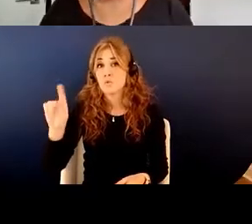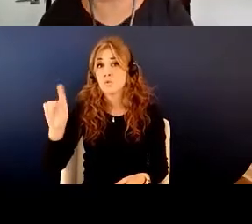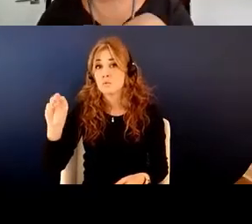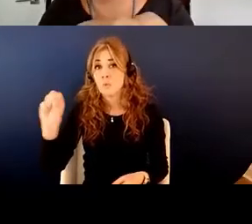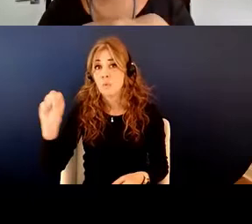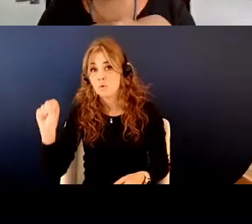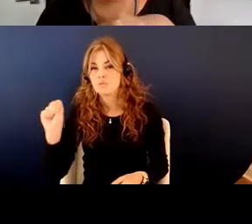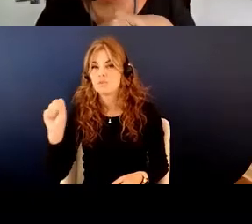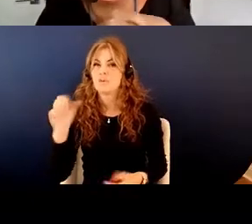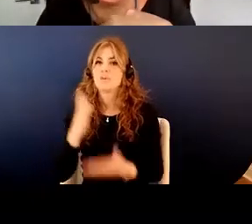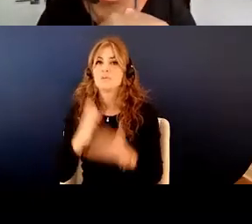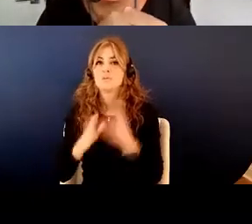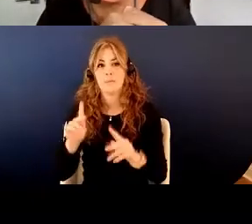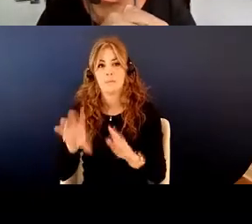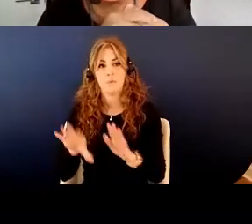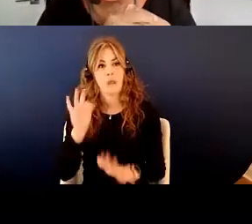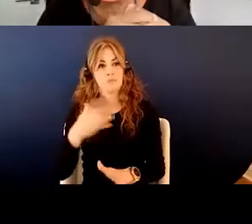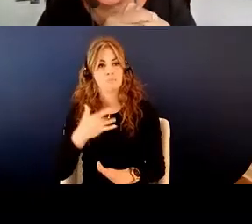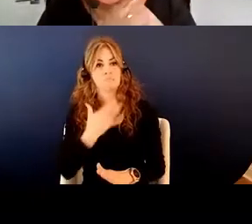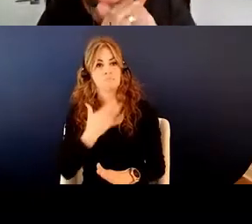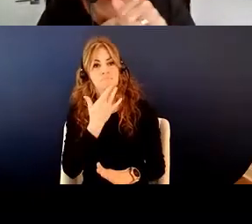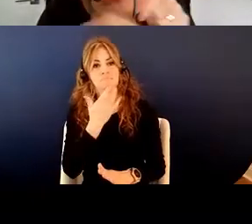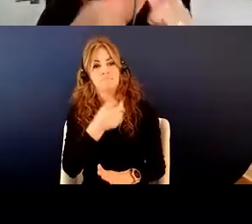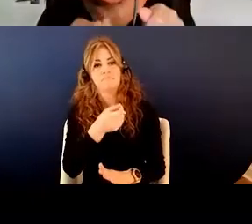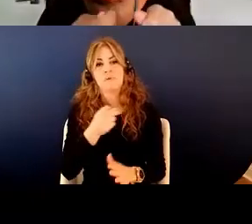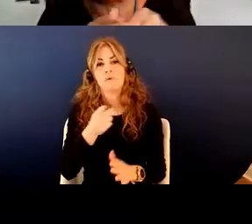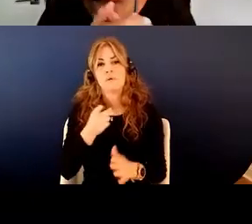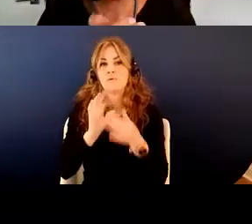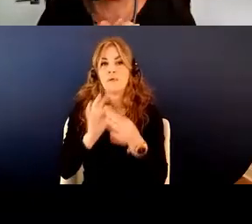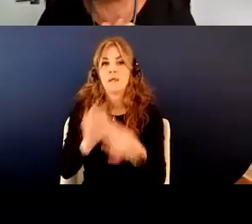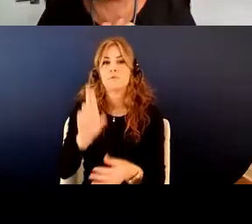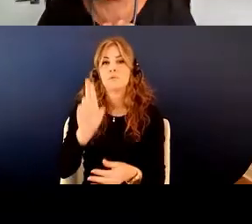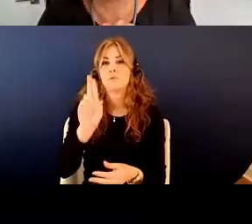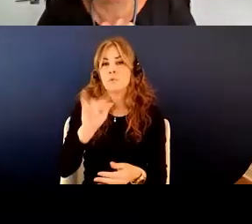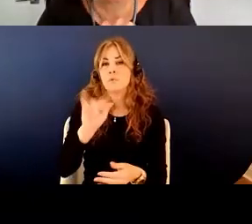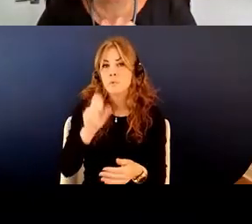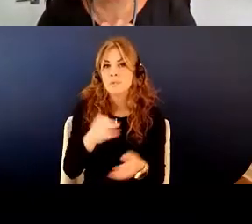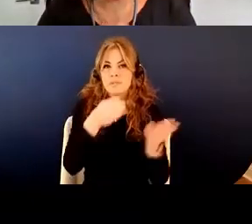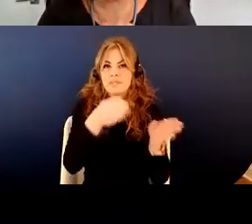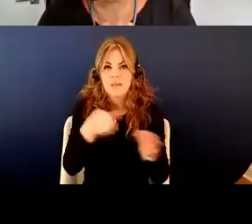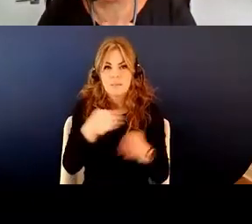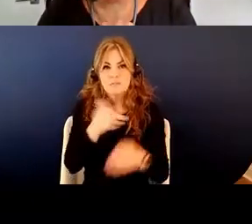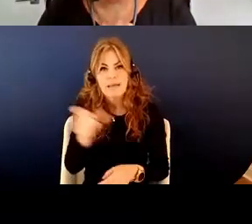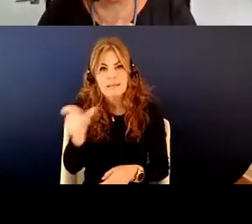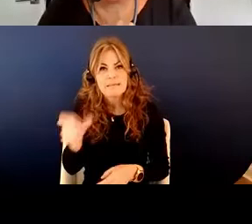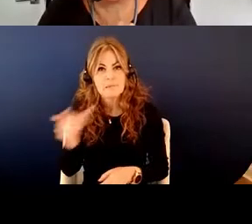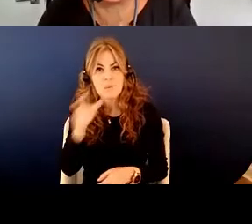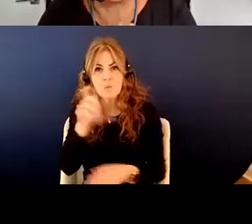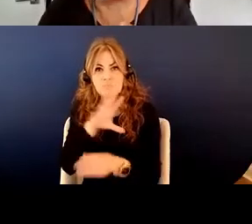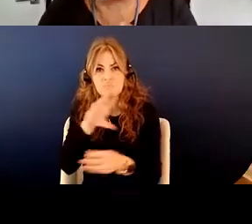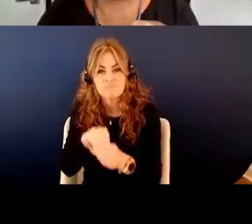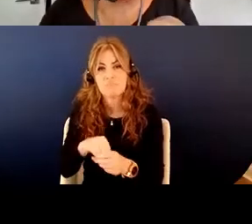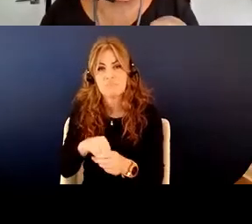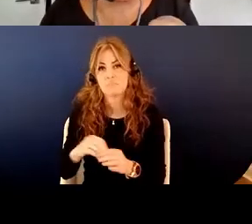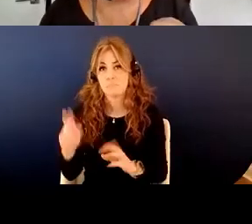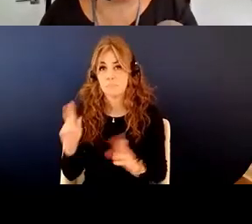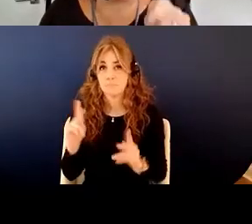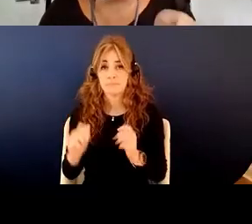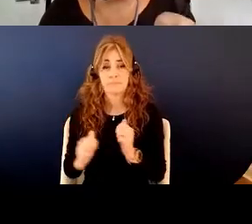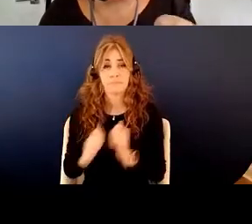this helpful too. U for units or subjects or participants, who are the people that are